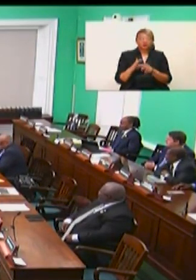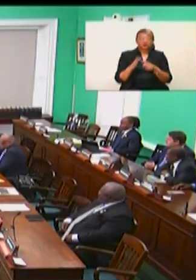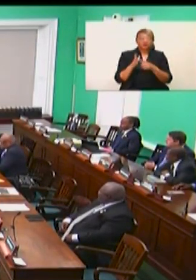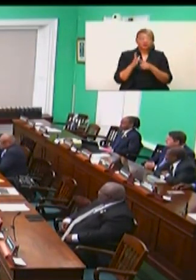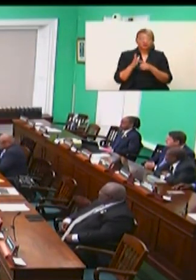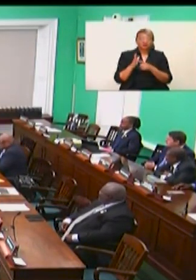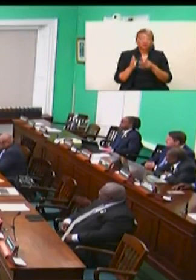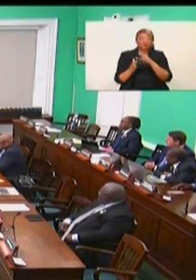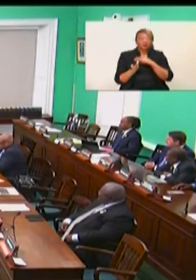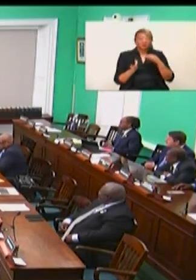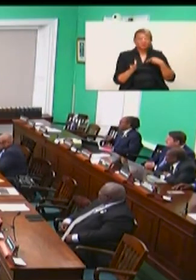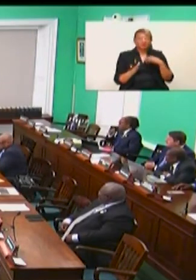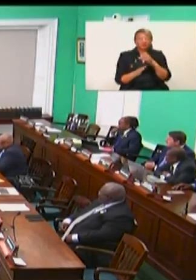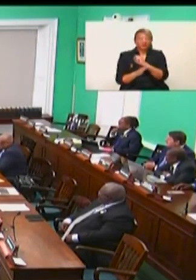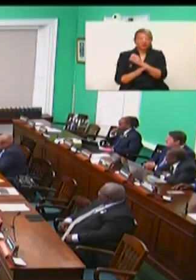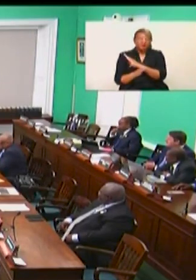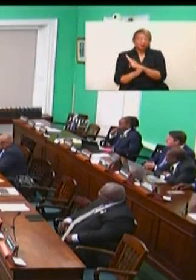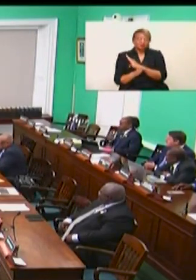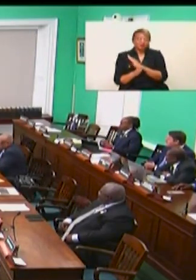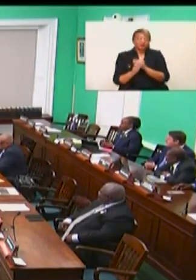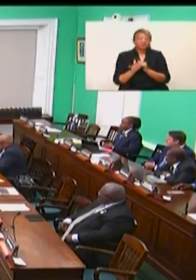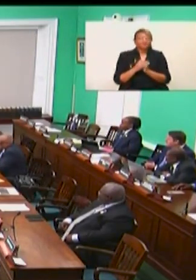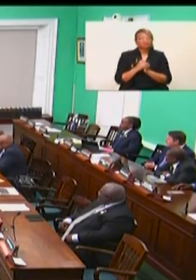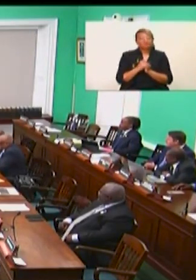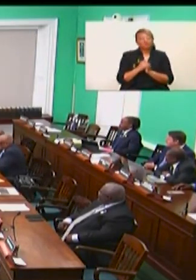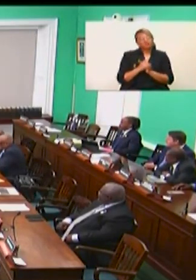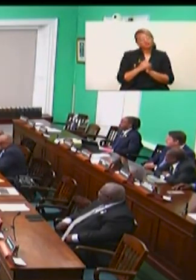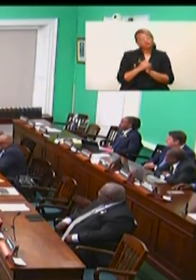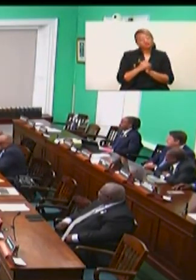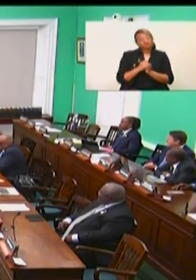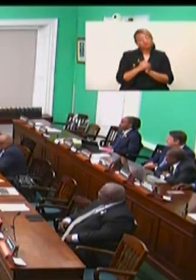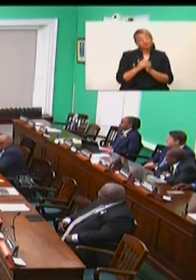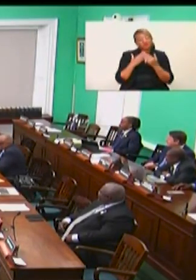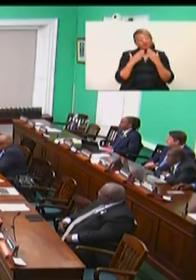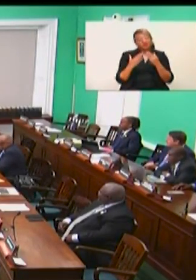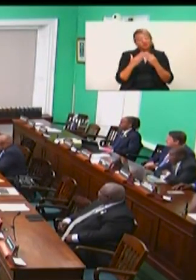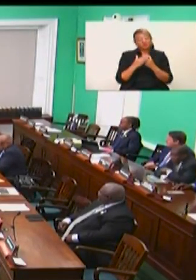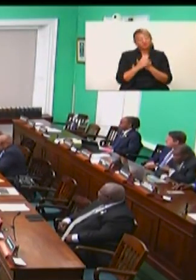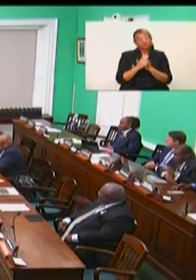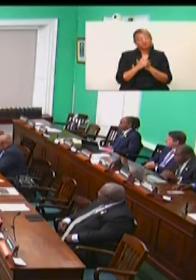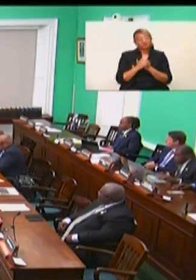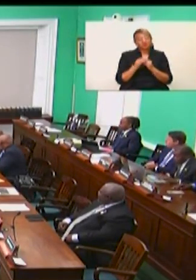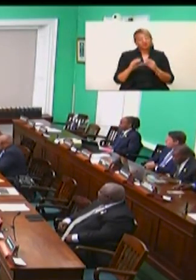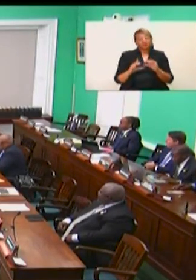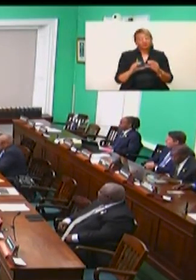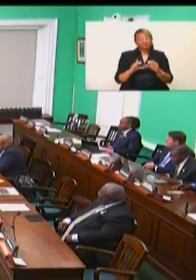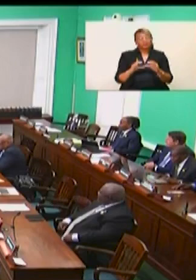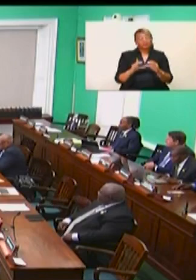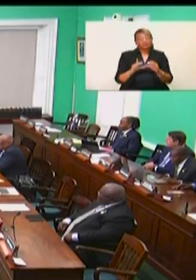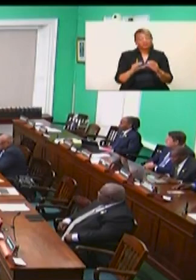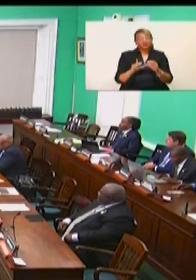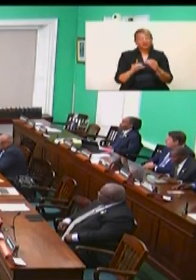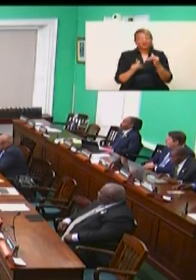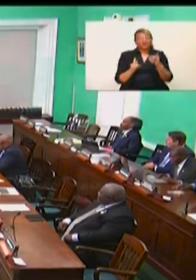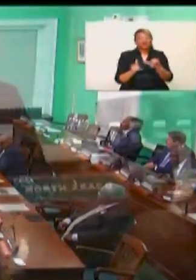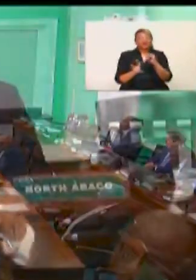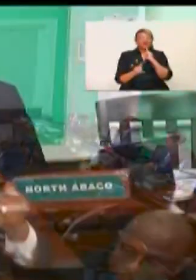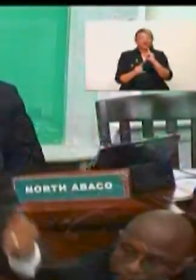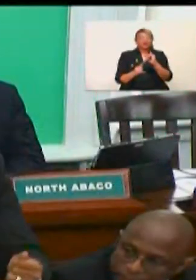recognized some member for St. Barnabas. Mr. Deputy. Thank you, Honorable Member for Carmichael. Mr. Deputy, this is